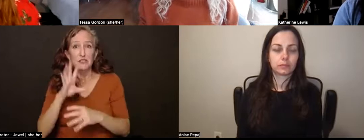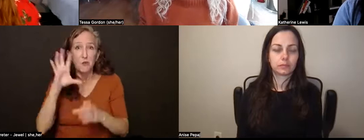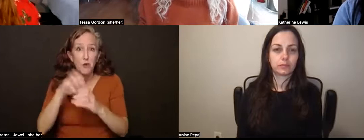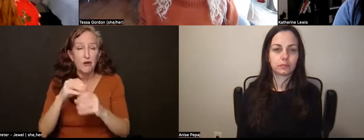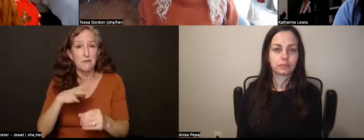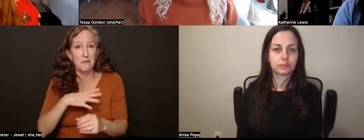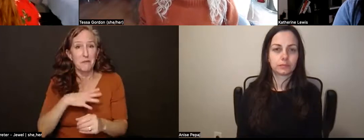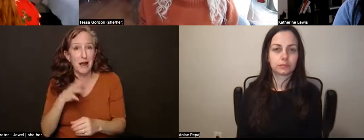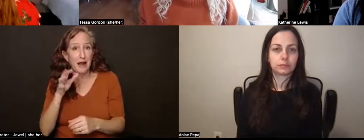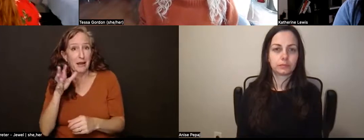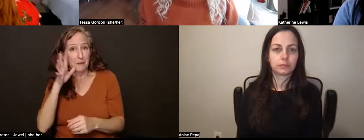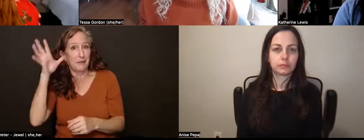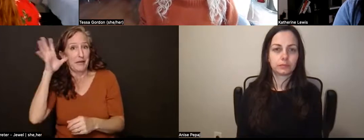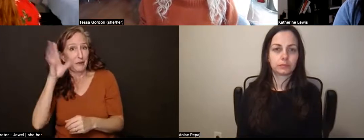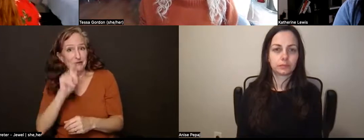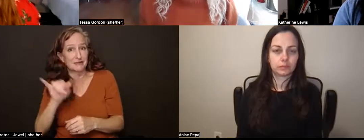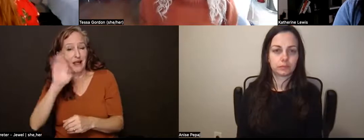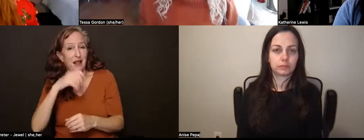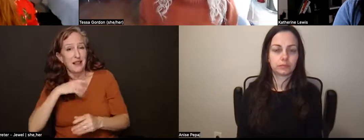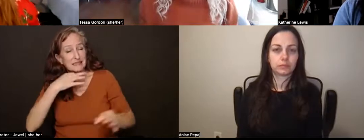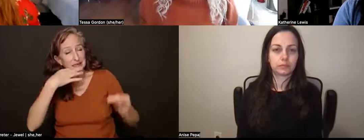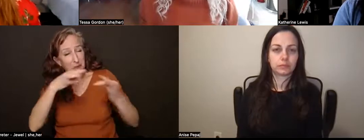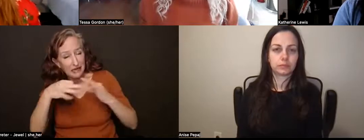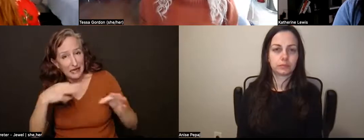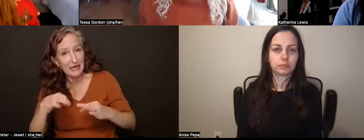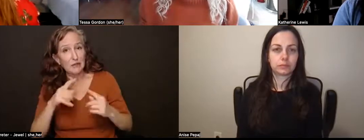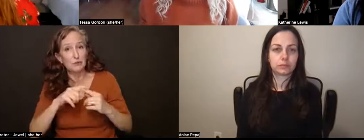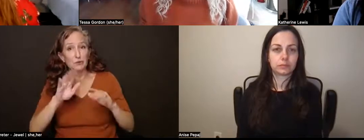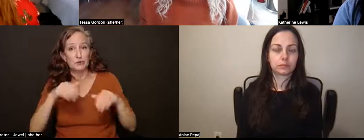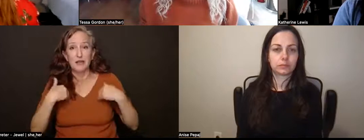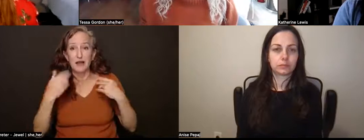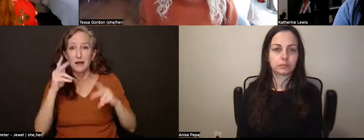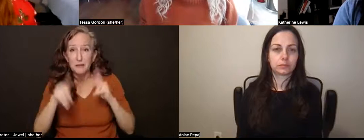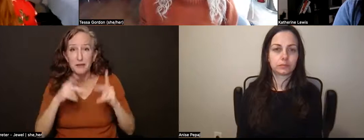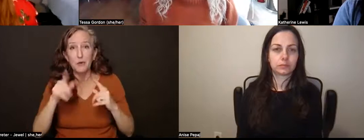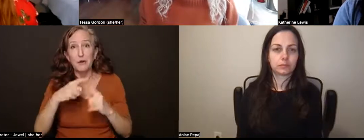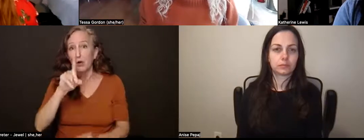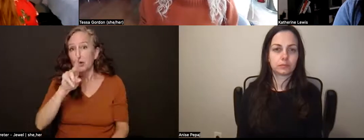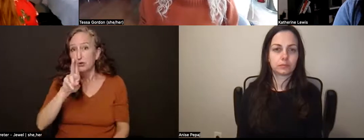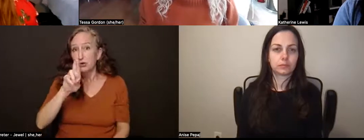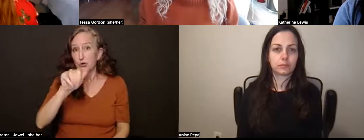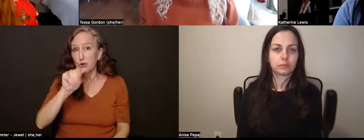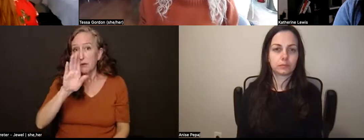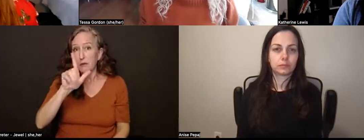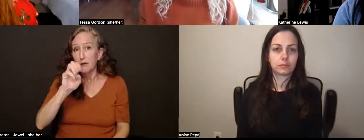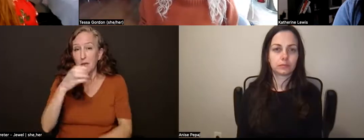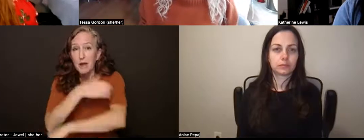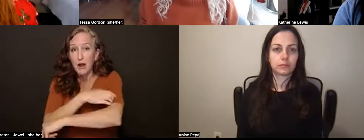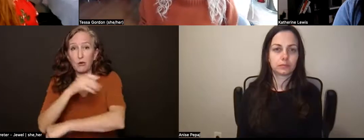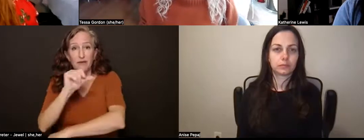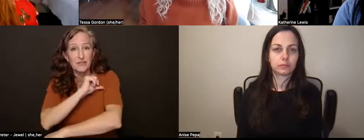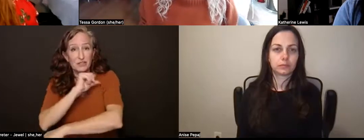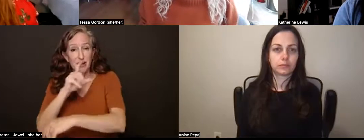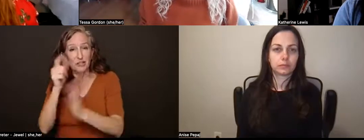explaining to them things way before any 18-year-old should know about durable power of attorney and things like that. We